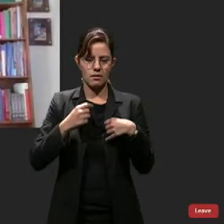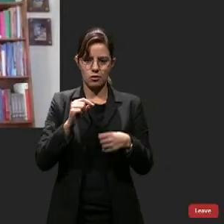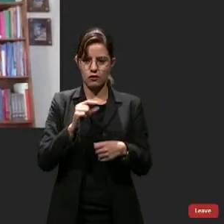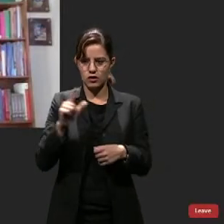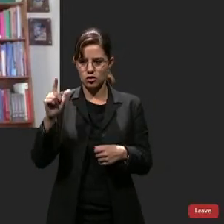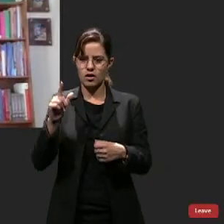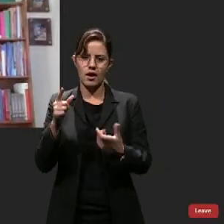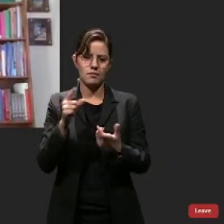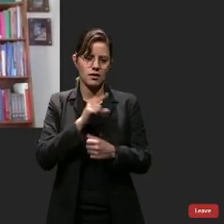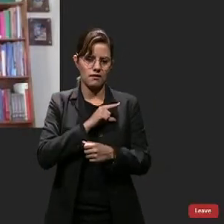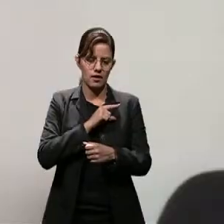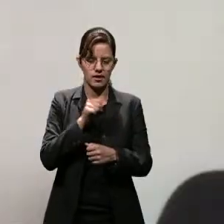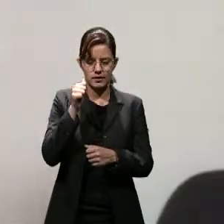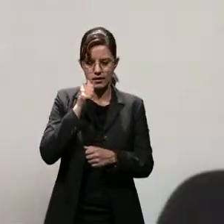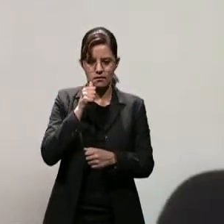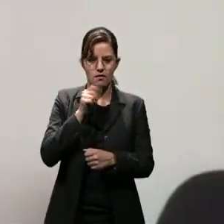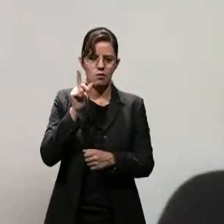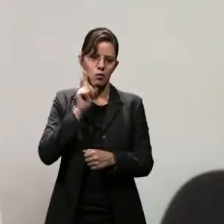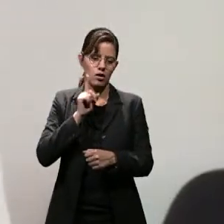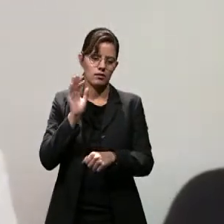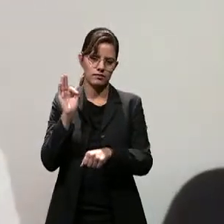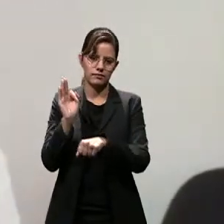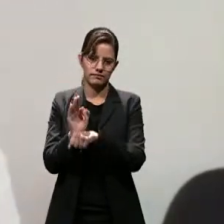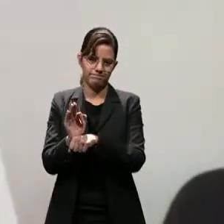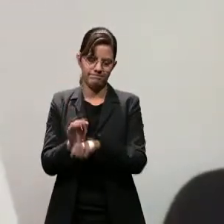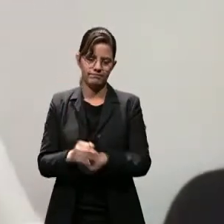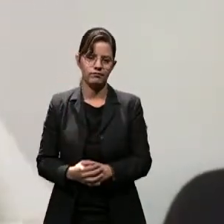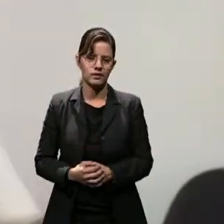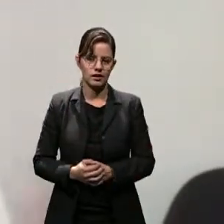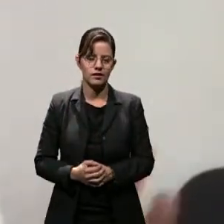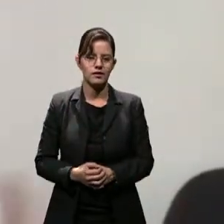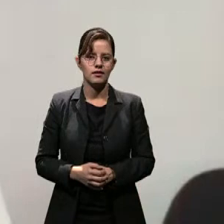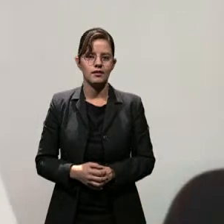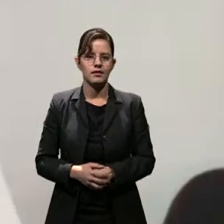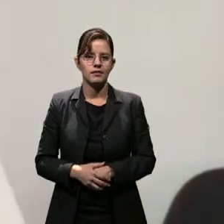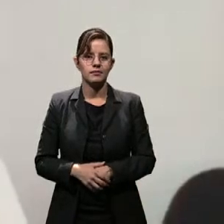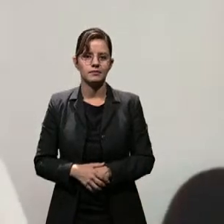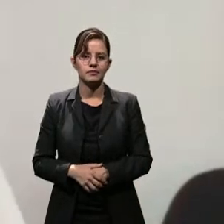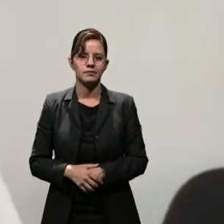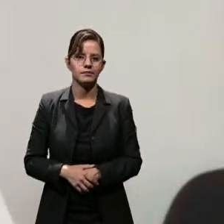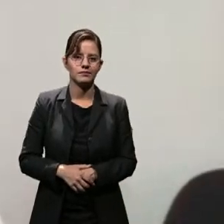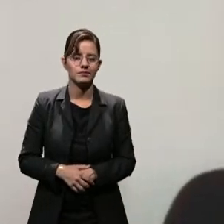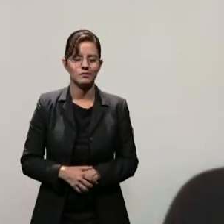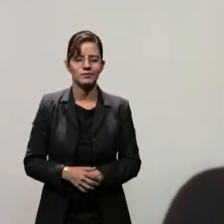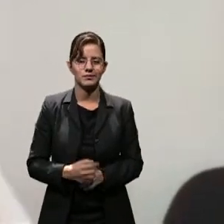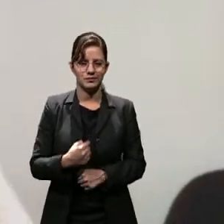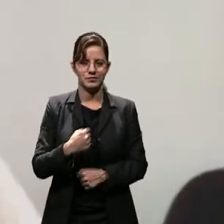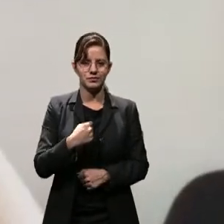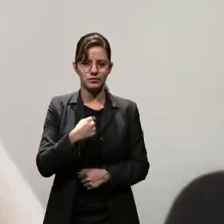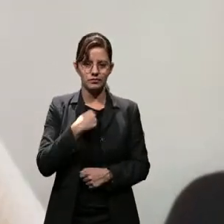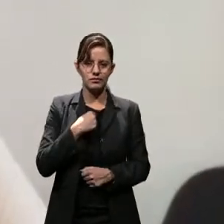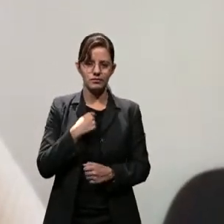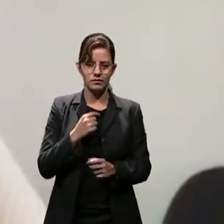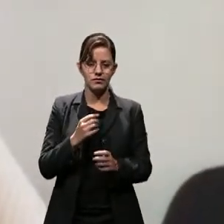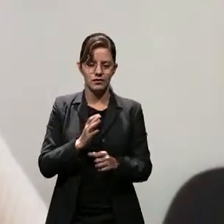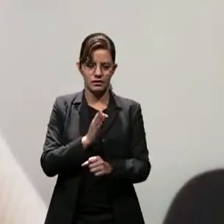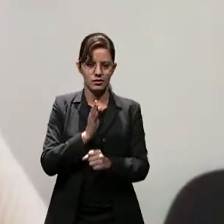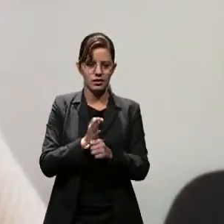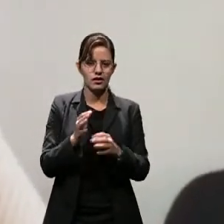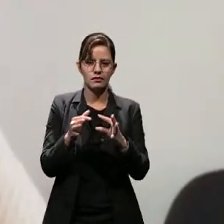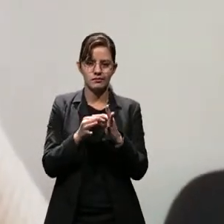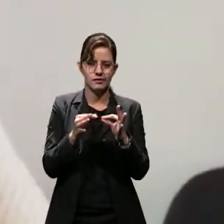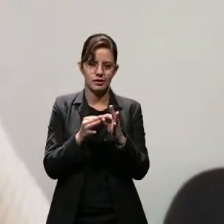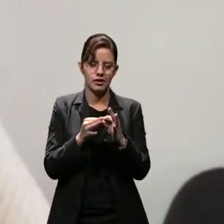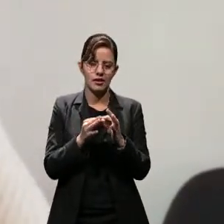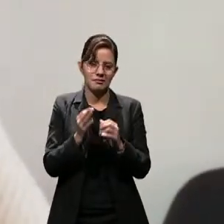professional and in a personal manner with equality and gender parity. I would like to give you some insights in